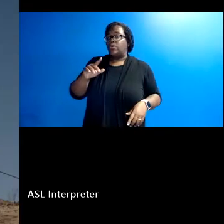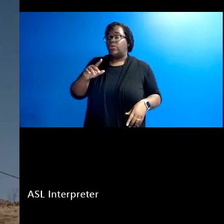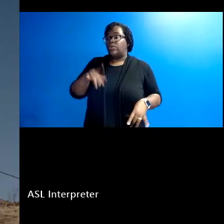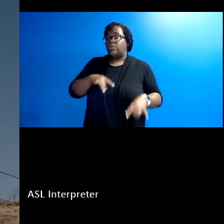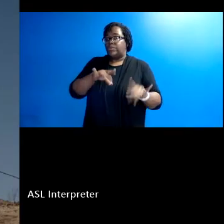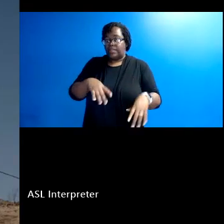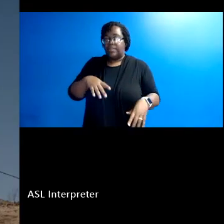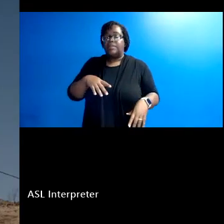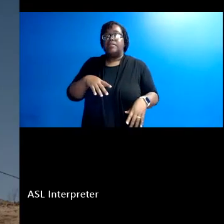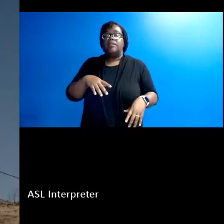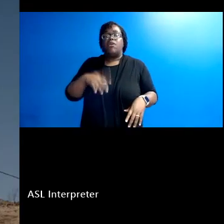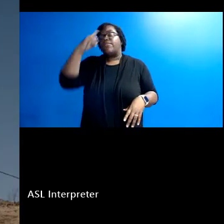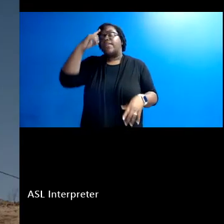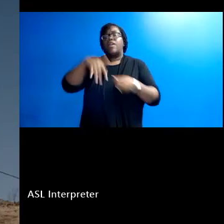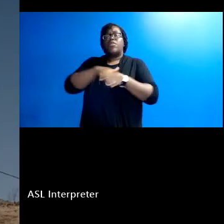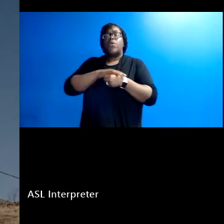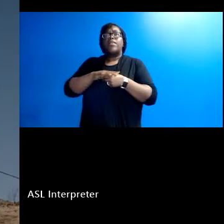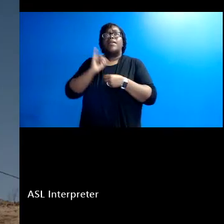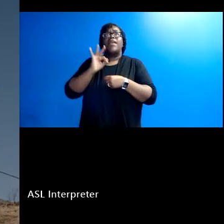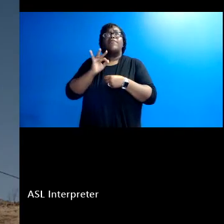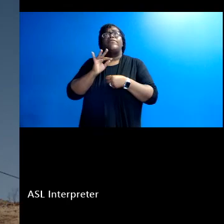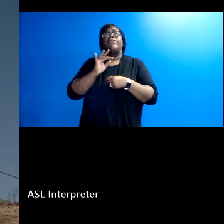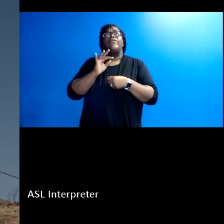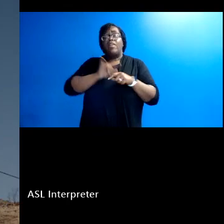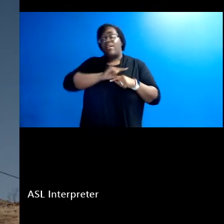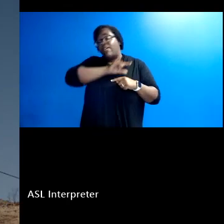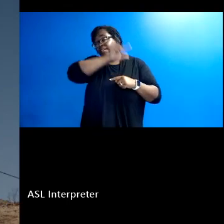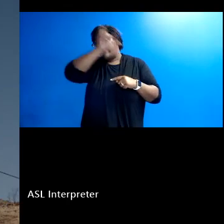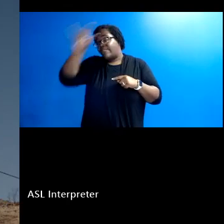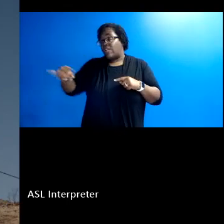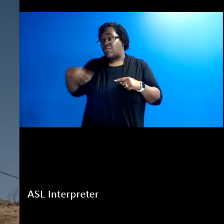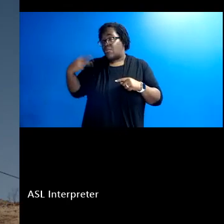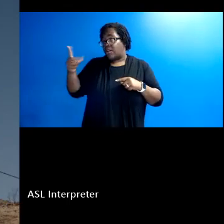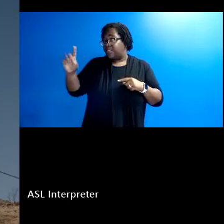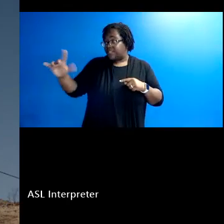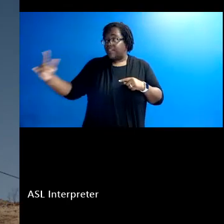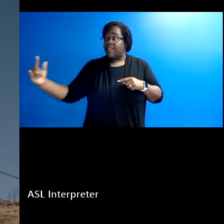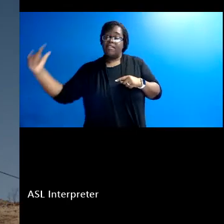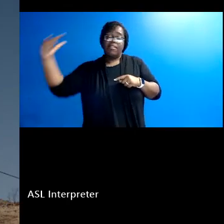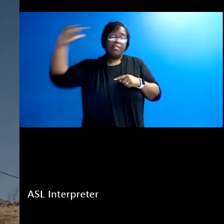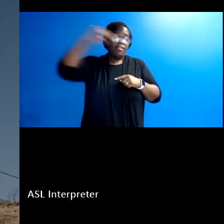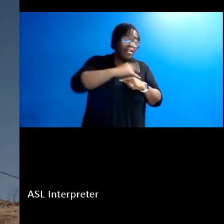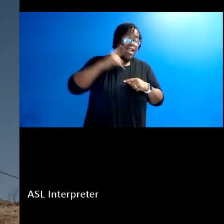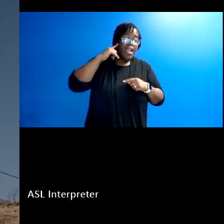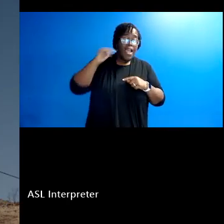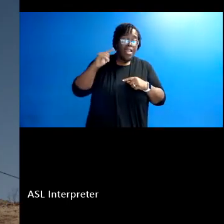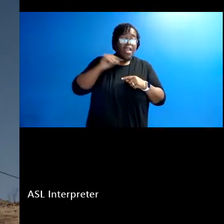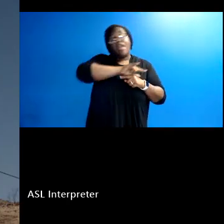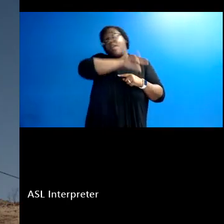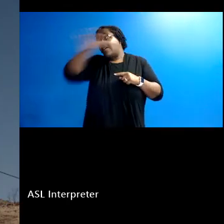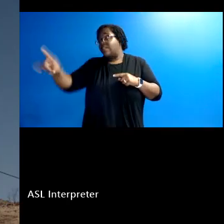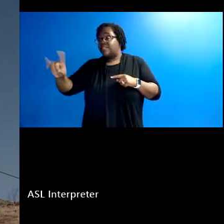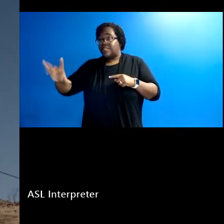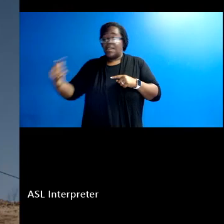locally, this would be like taking a plane, flying to DC, back to LA, and then back to DC.